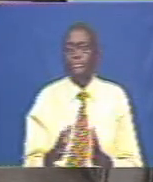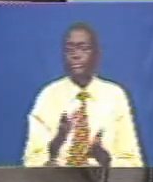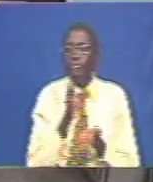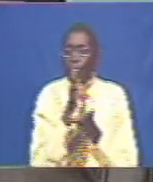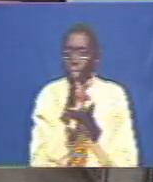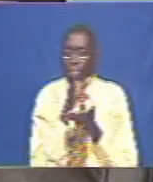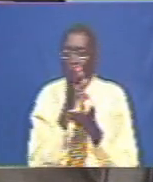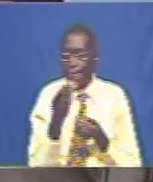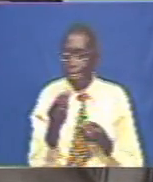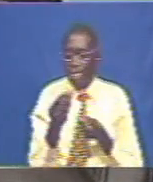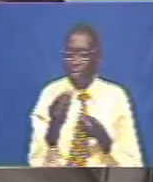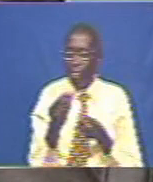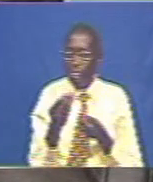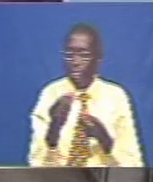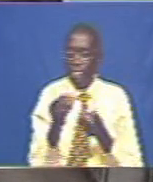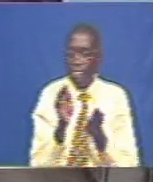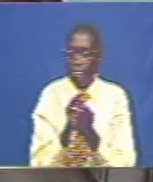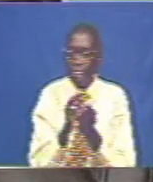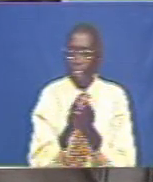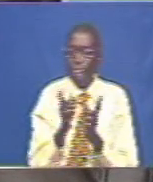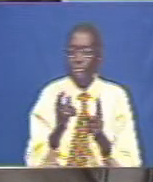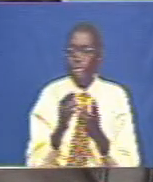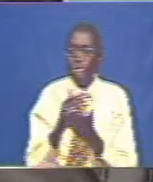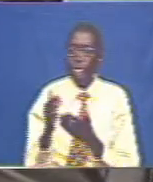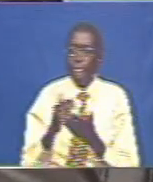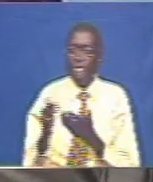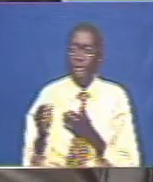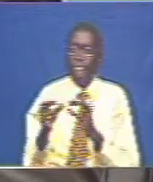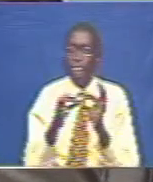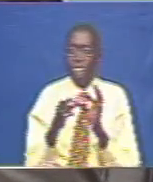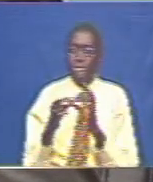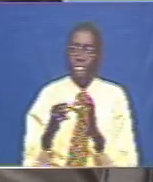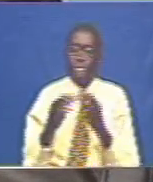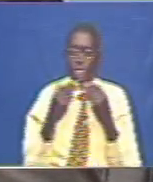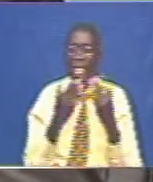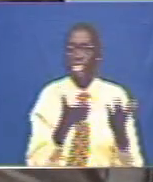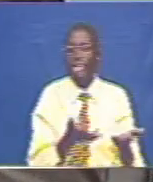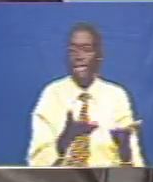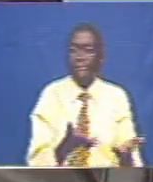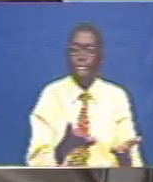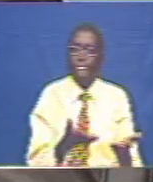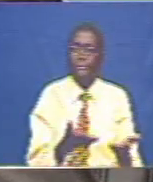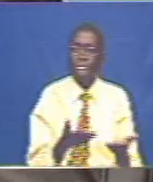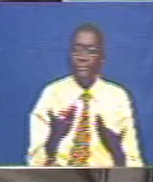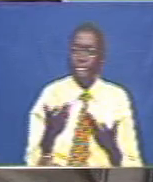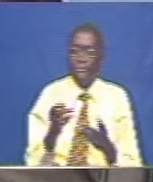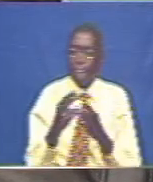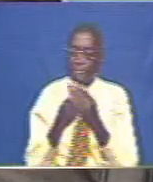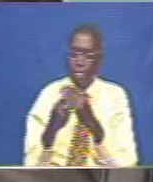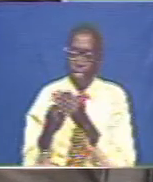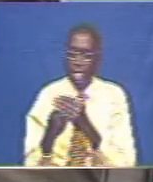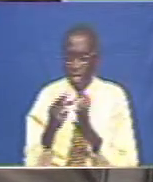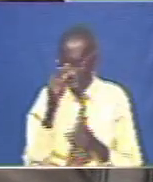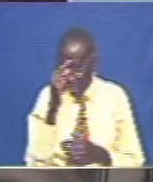buy a house, the deposit must have come from a cooperative society. We are in it. We wanted to partner with the government, and we are